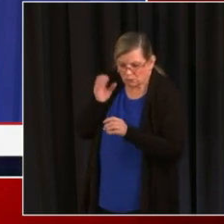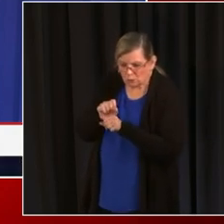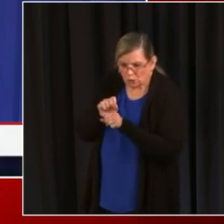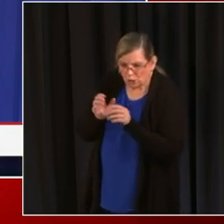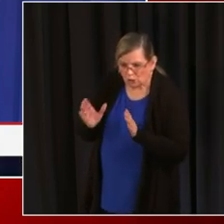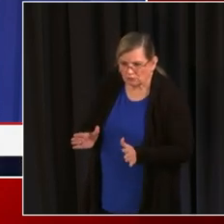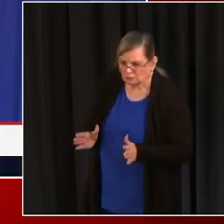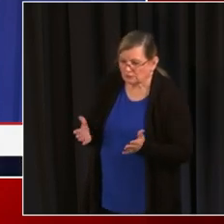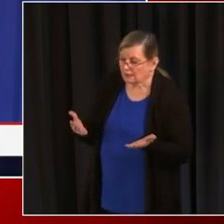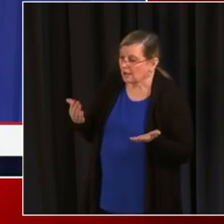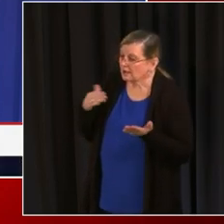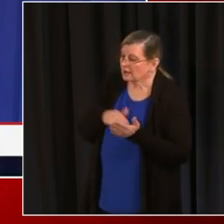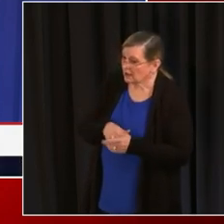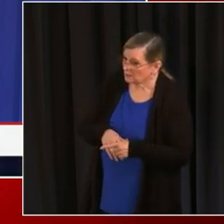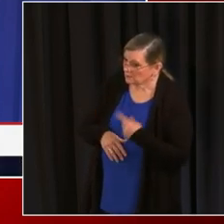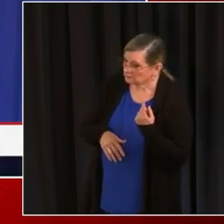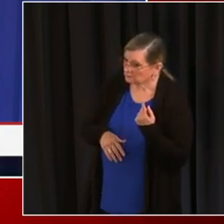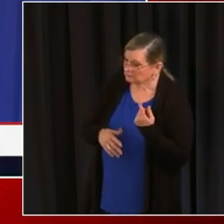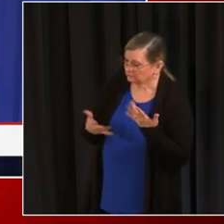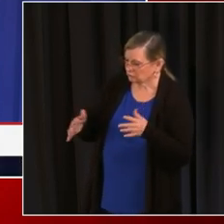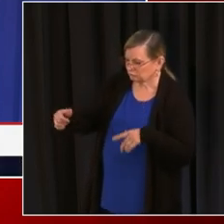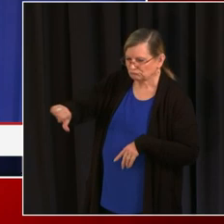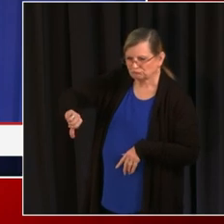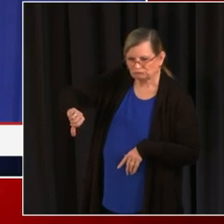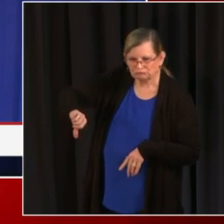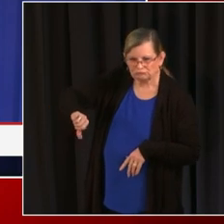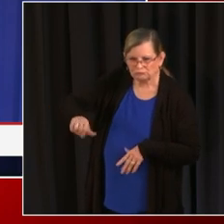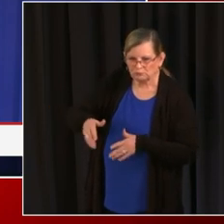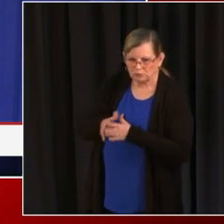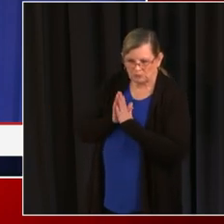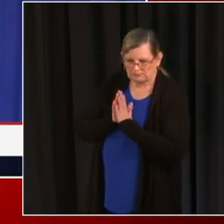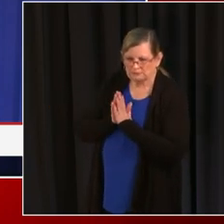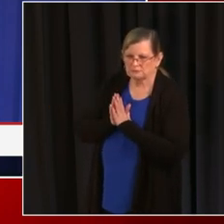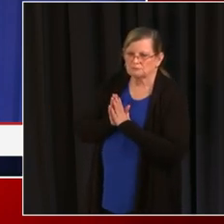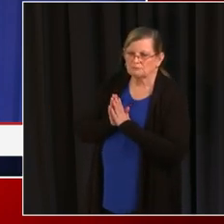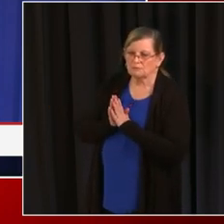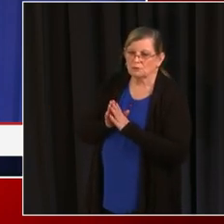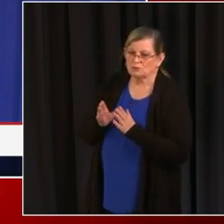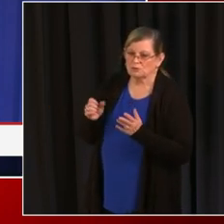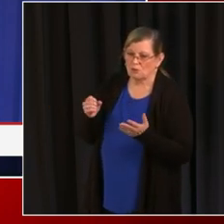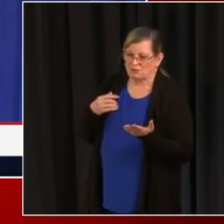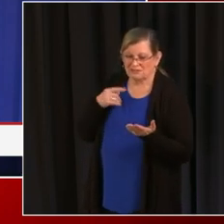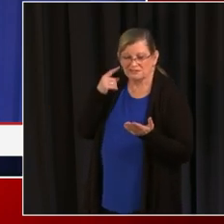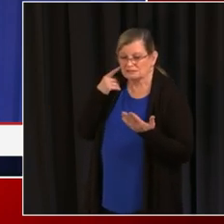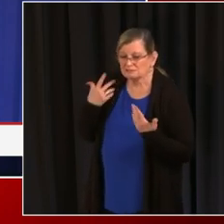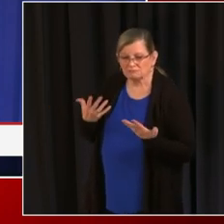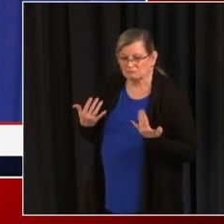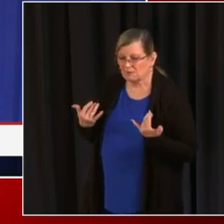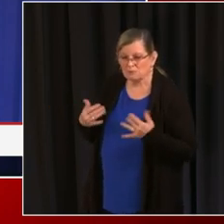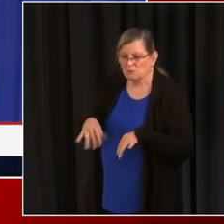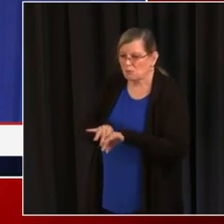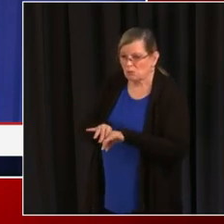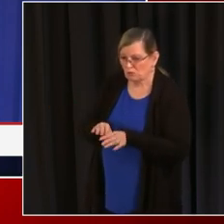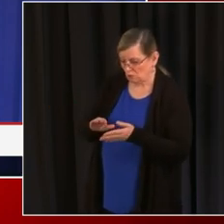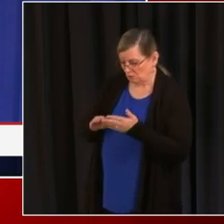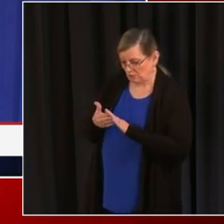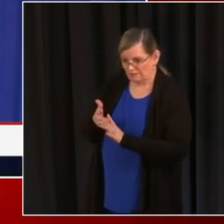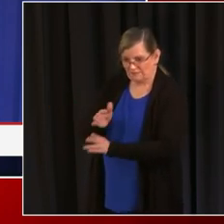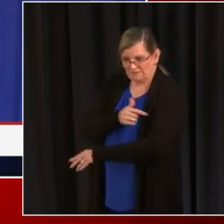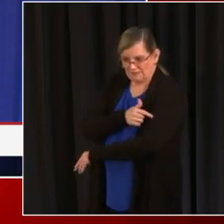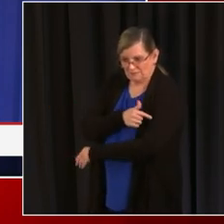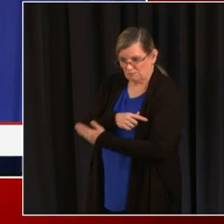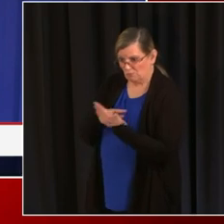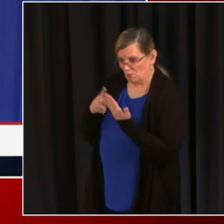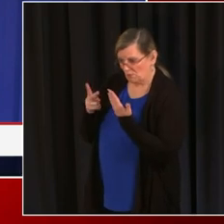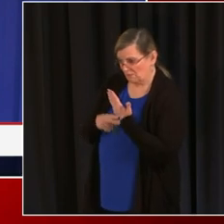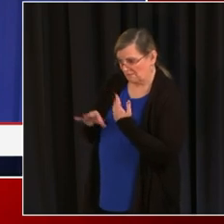workers. Once again, we were denied that request. And so I think it's important to note that the community vaccination